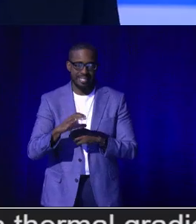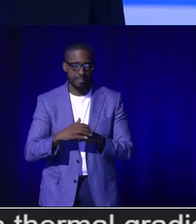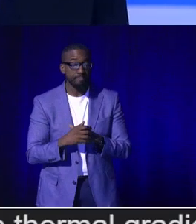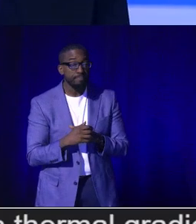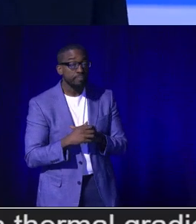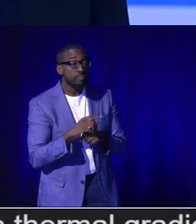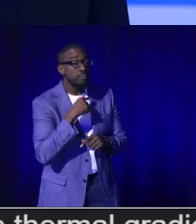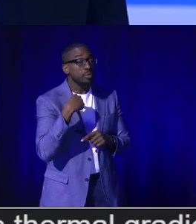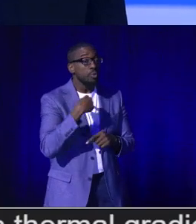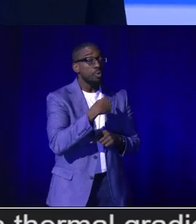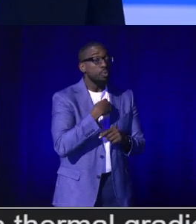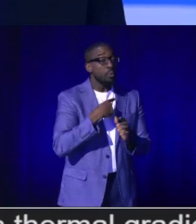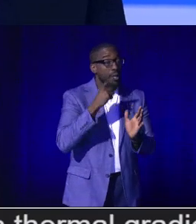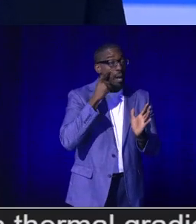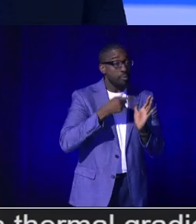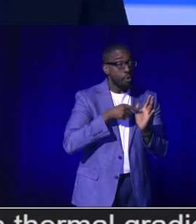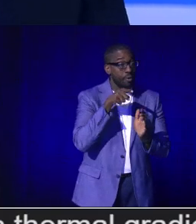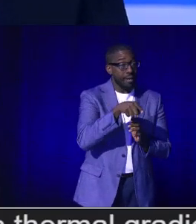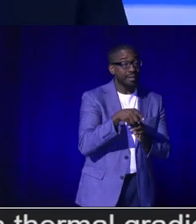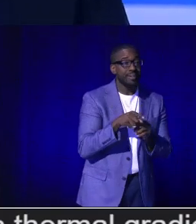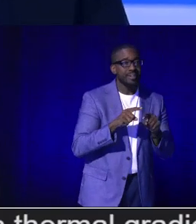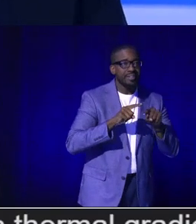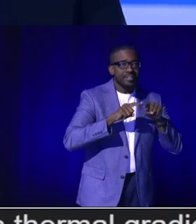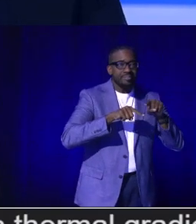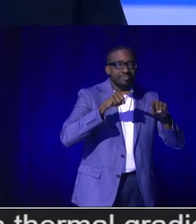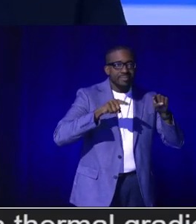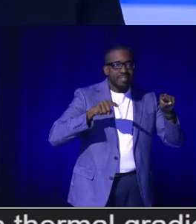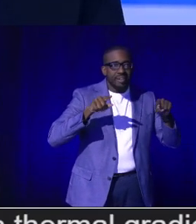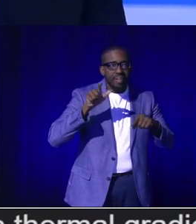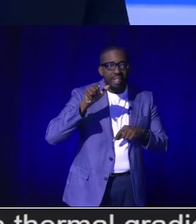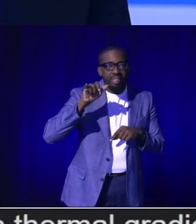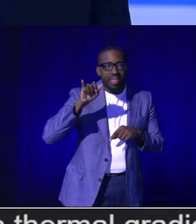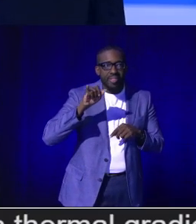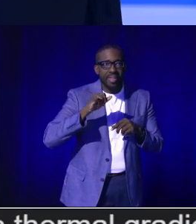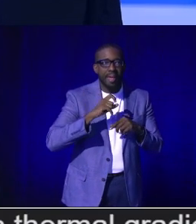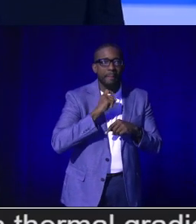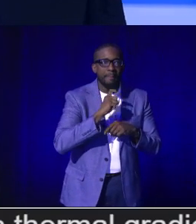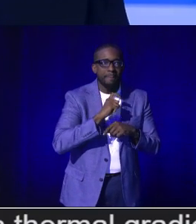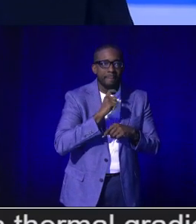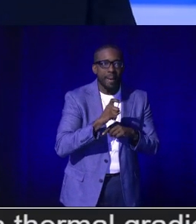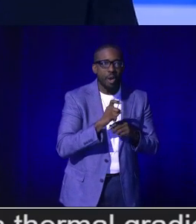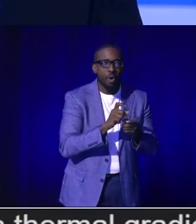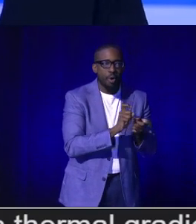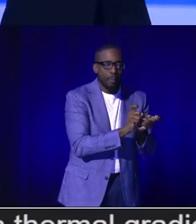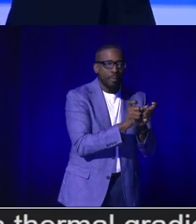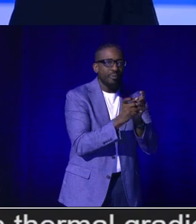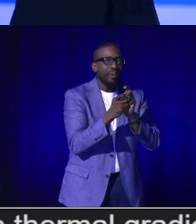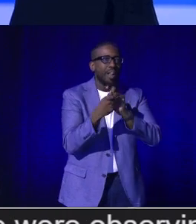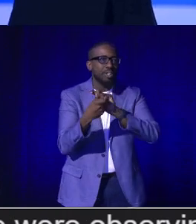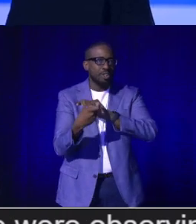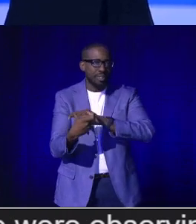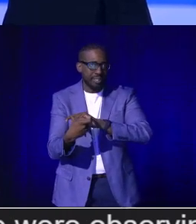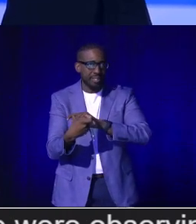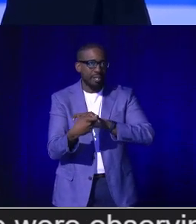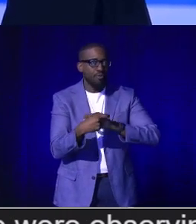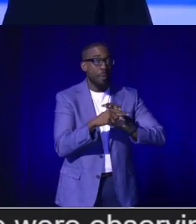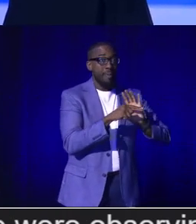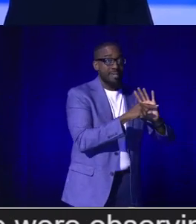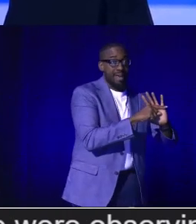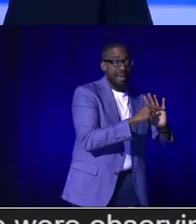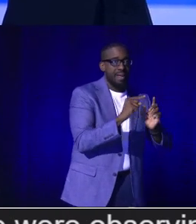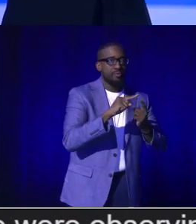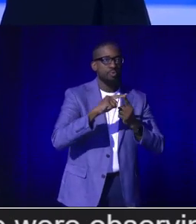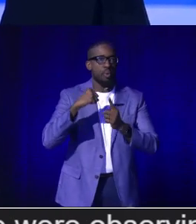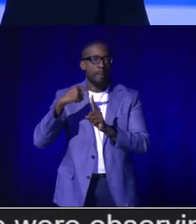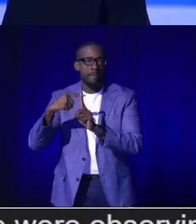different lithium metal morphologies as the lithium was growing from the negative electrode to the positive electrode. And